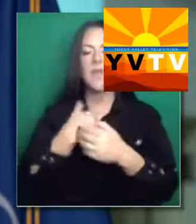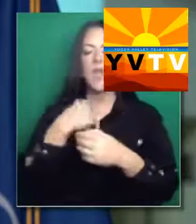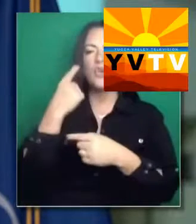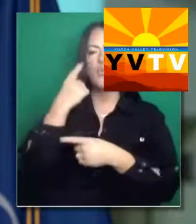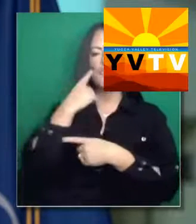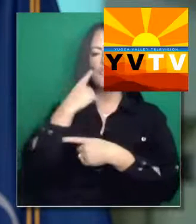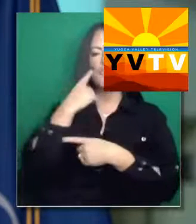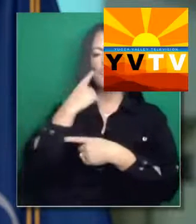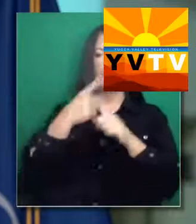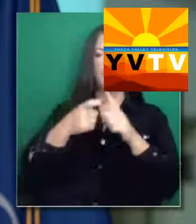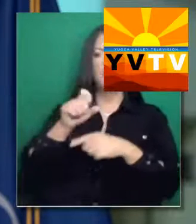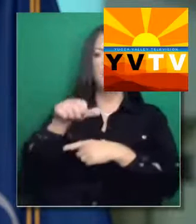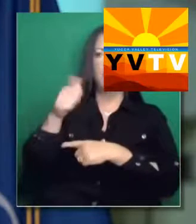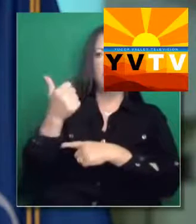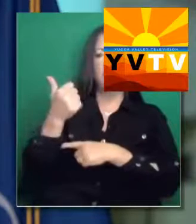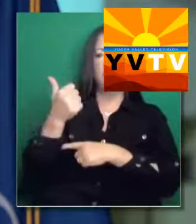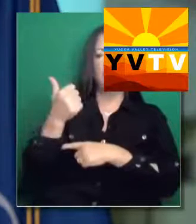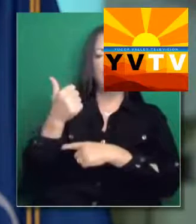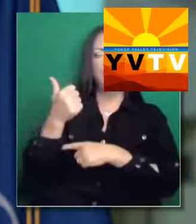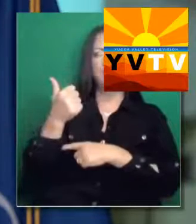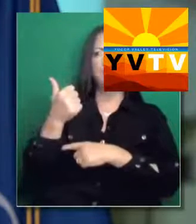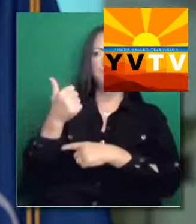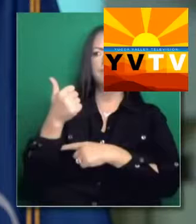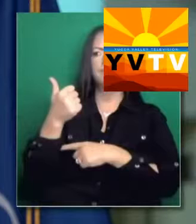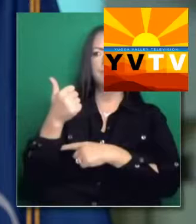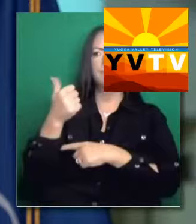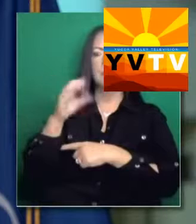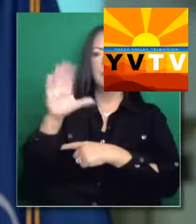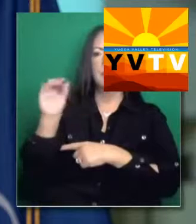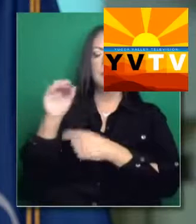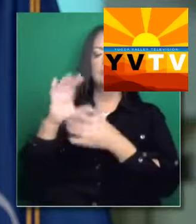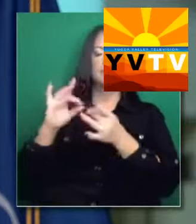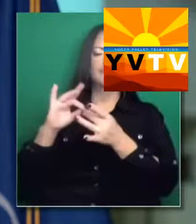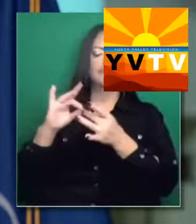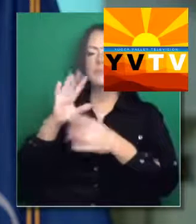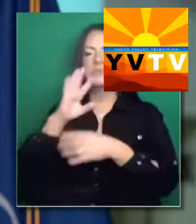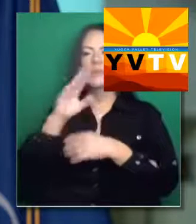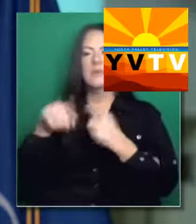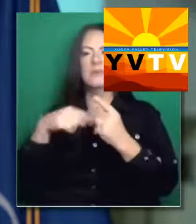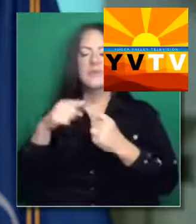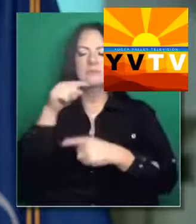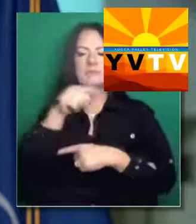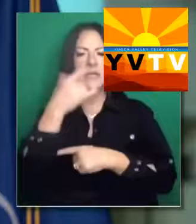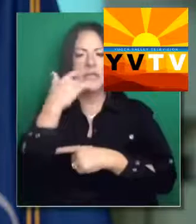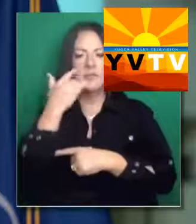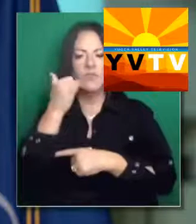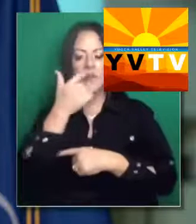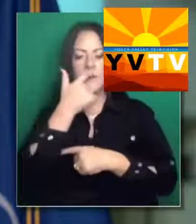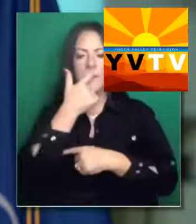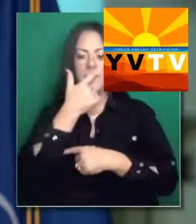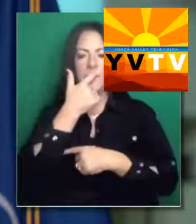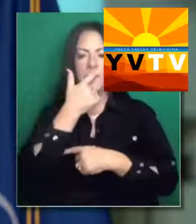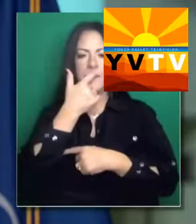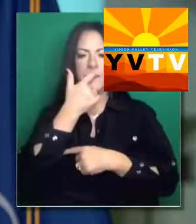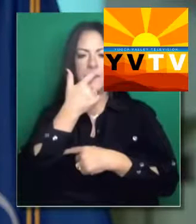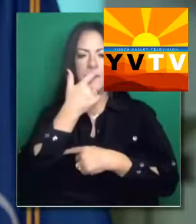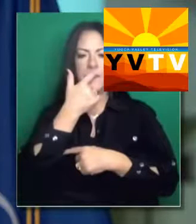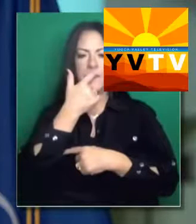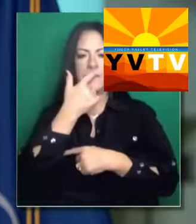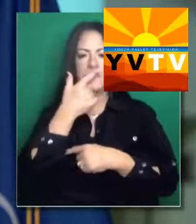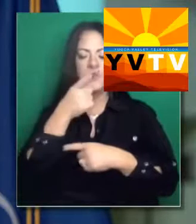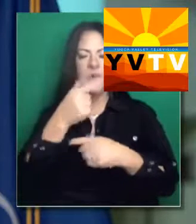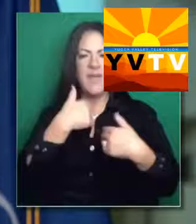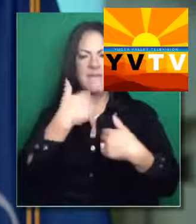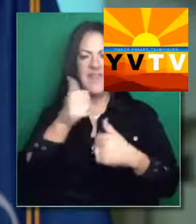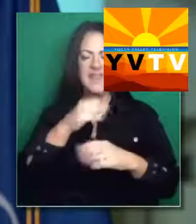the bottom 10 in terms of number of doses received that have been administered. So are there some particular challenges in California that you think